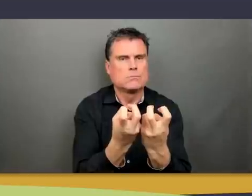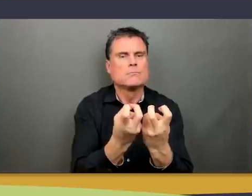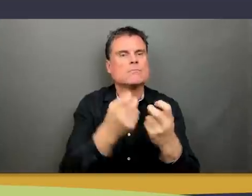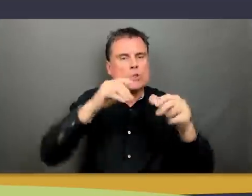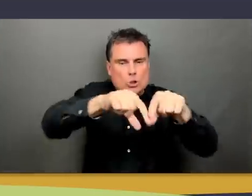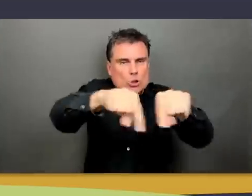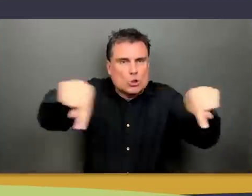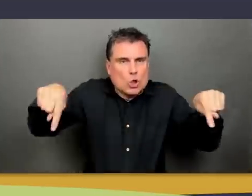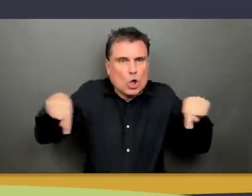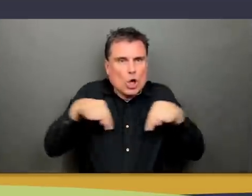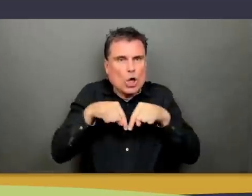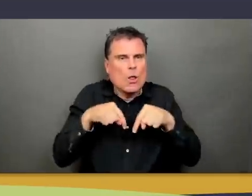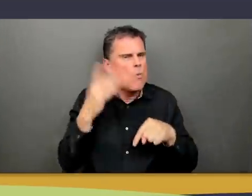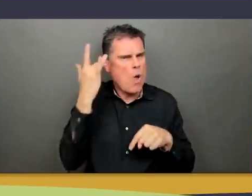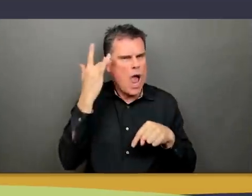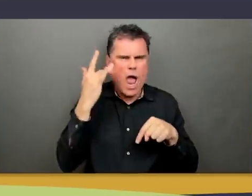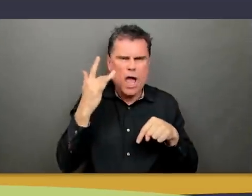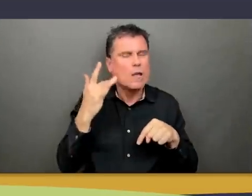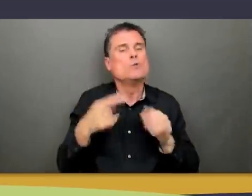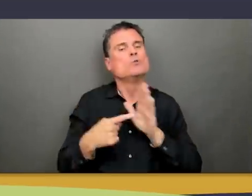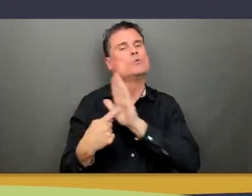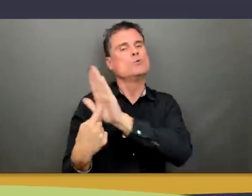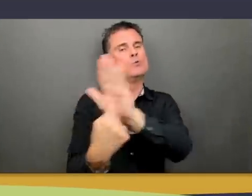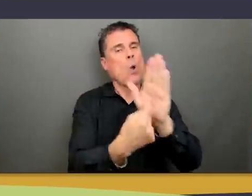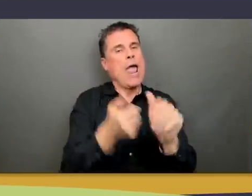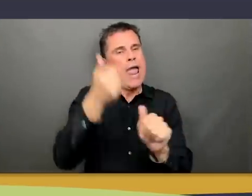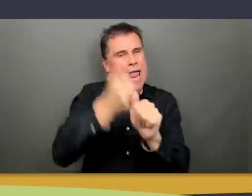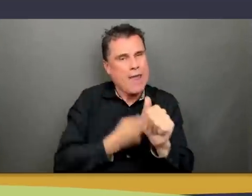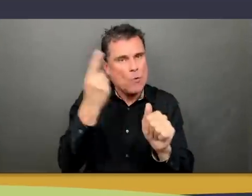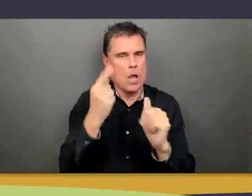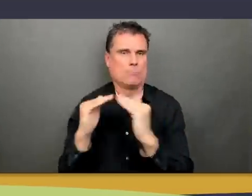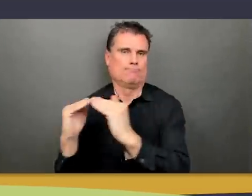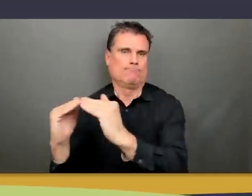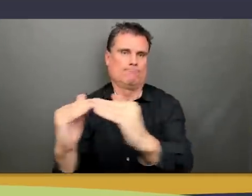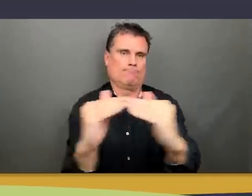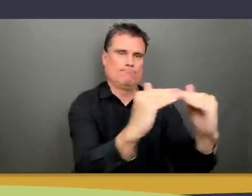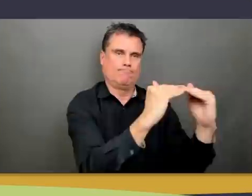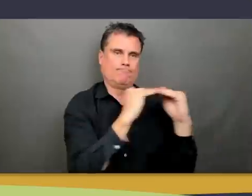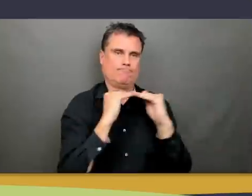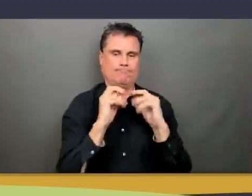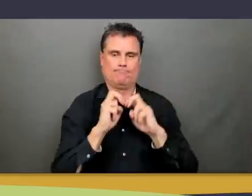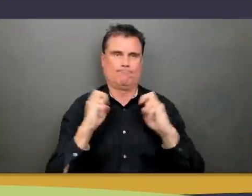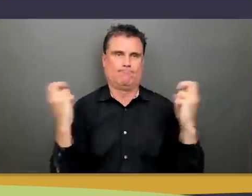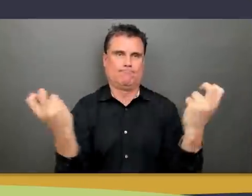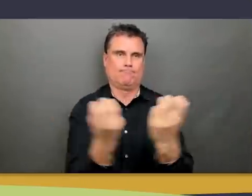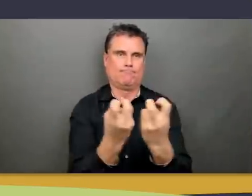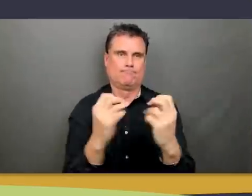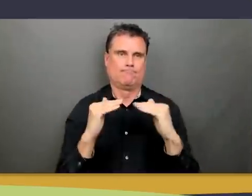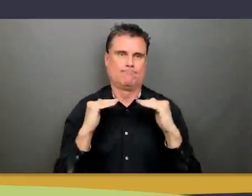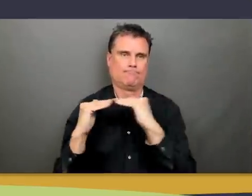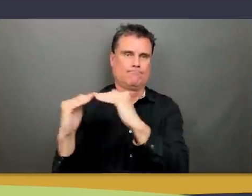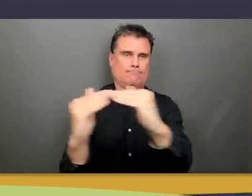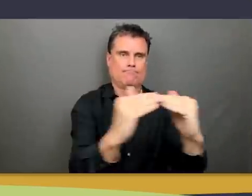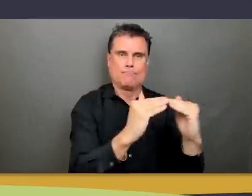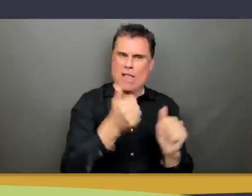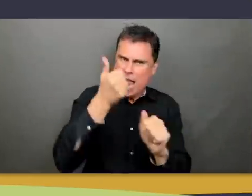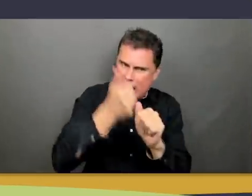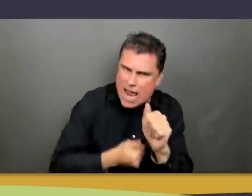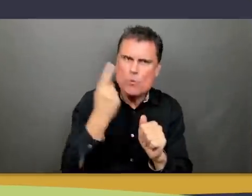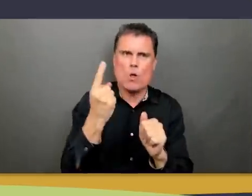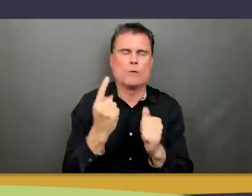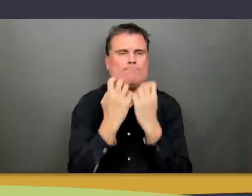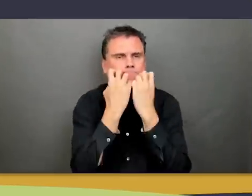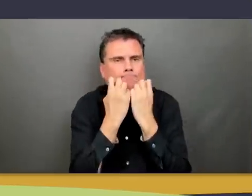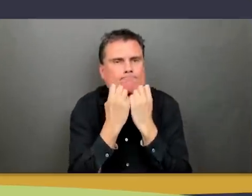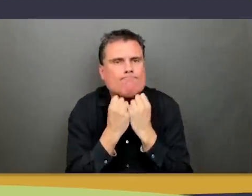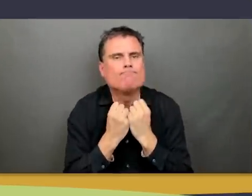know. That's what our old one shared with us. The day you're born, the day you take your first breath, you're born with a gift and a purpose to bring to this world. And that's what we